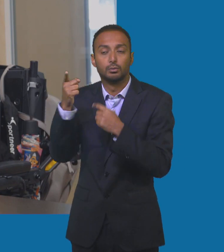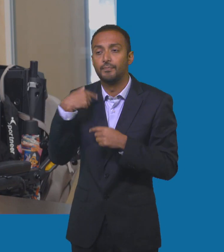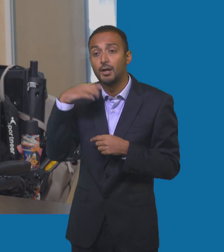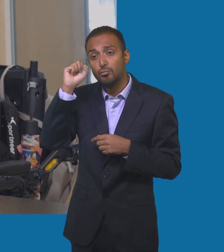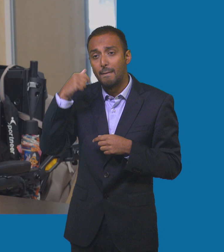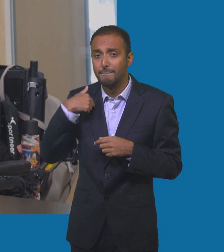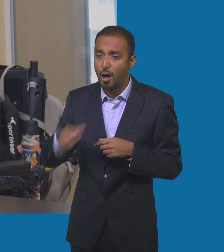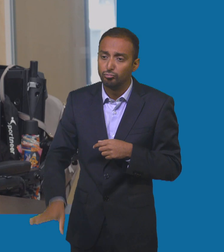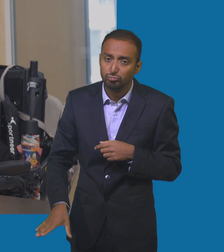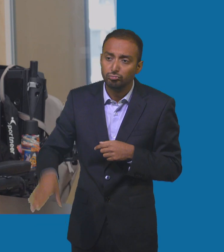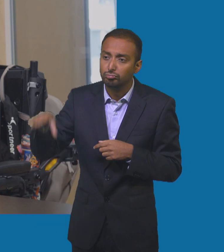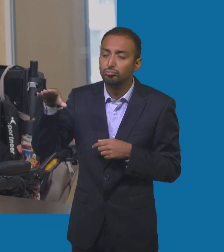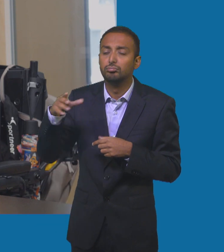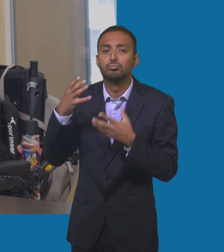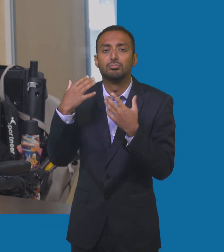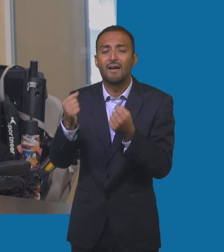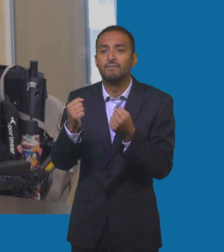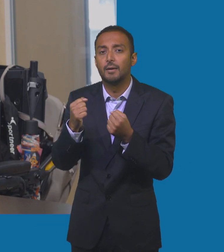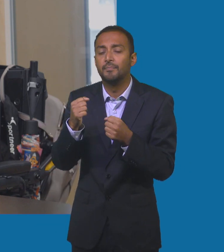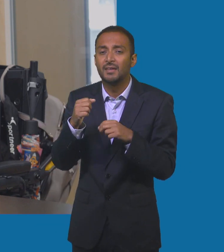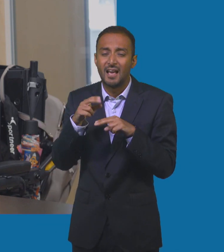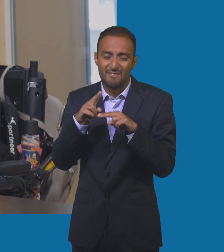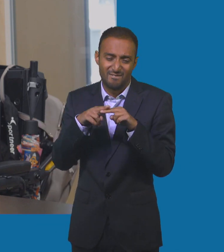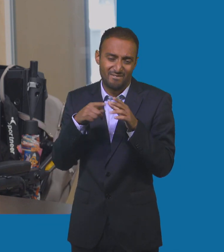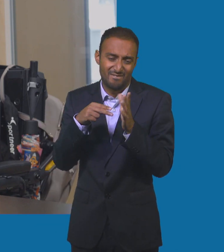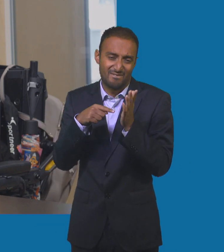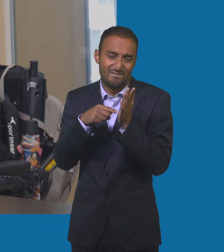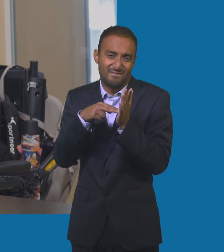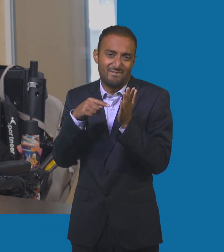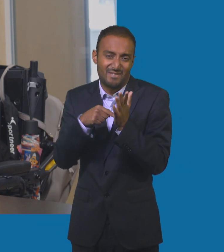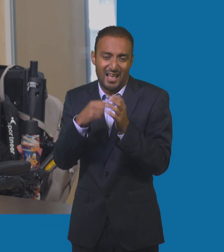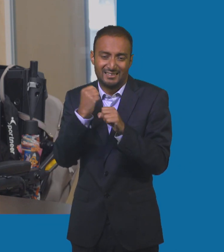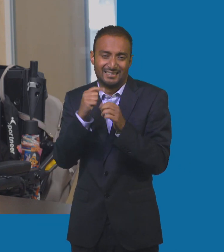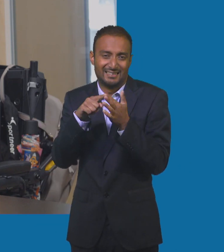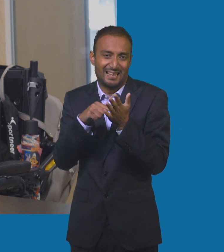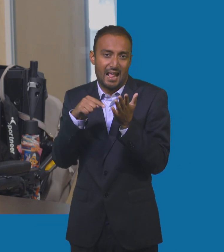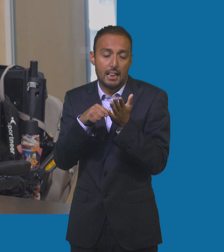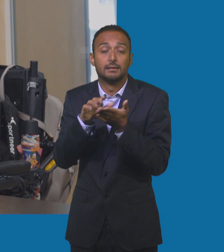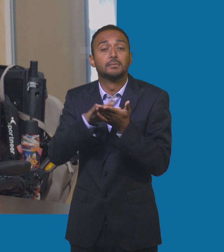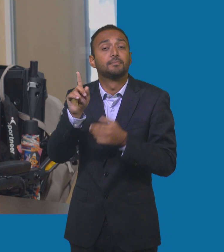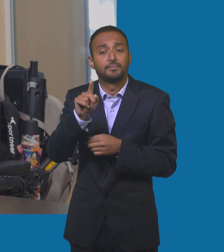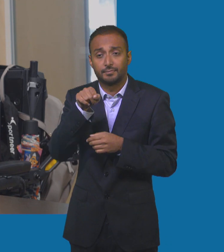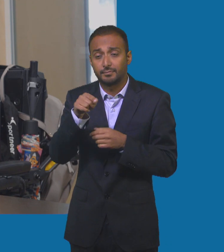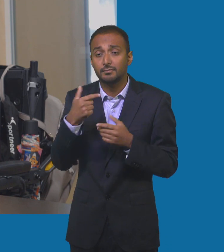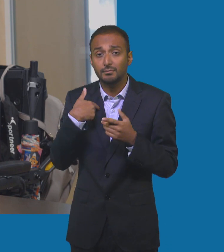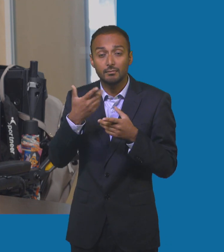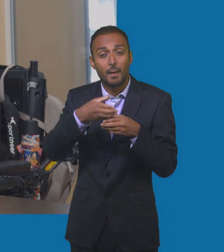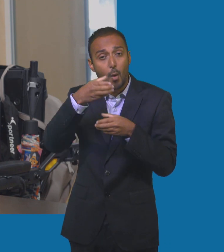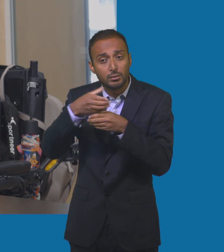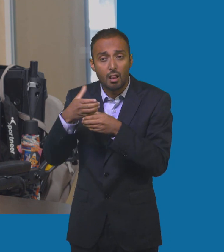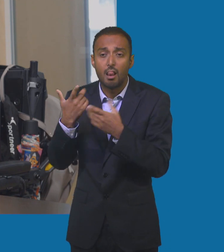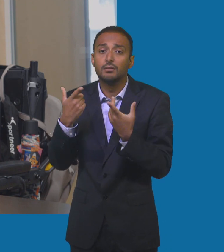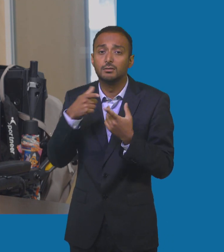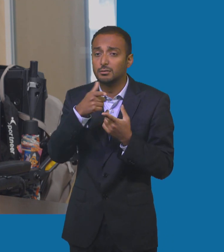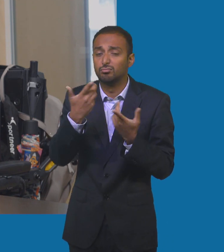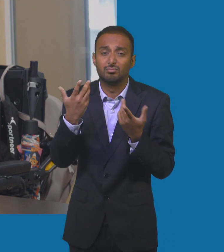as a young child, you used to have something called Pfandgeld, so money that you would get back for returning things like